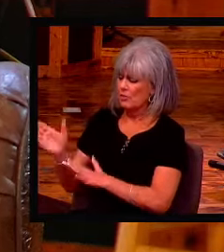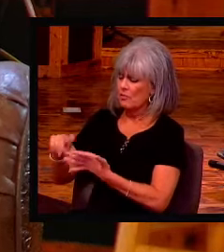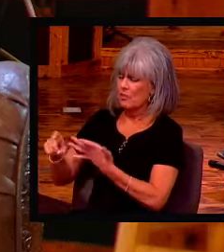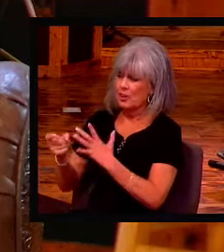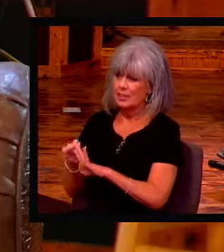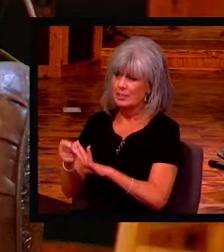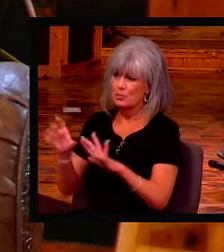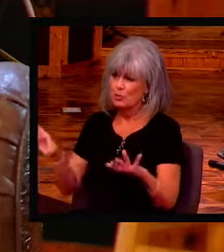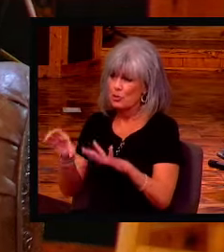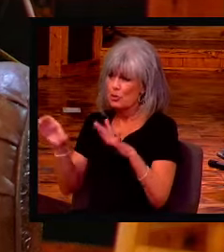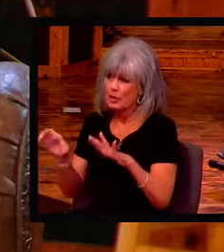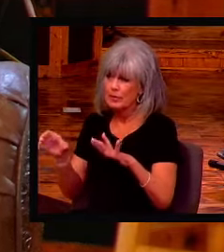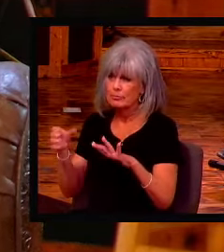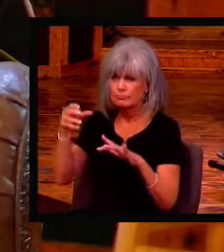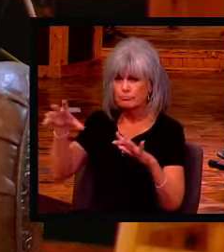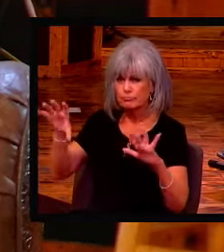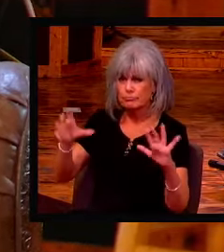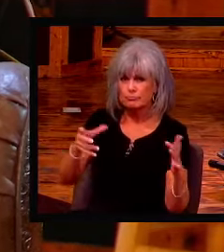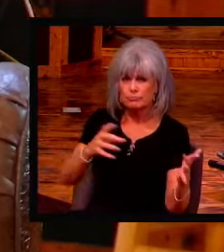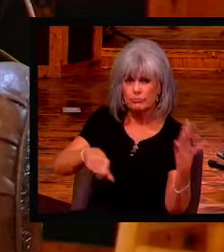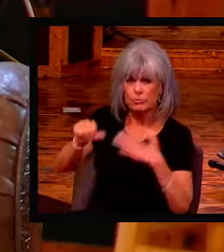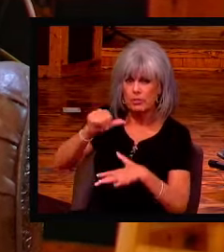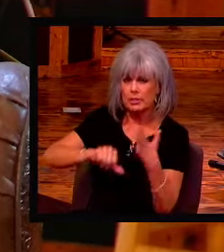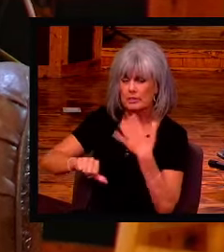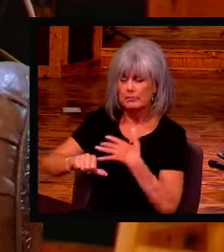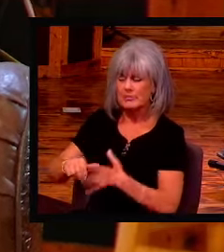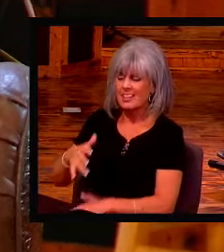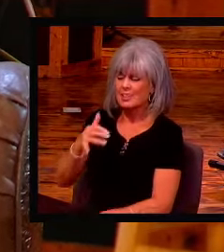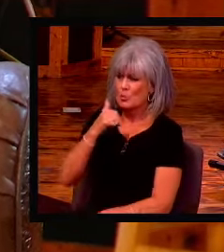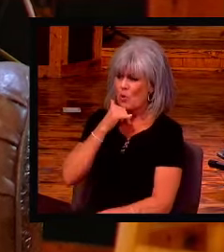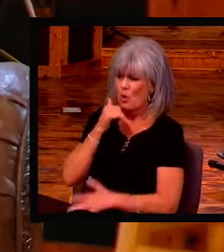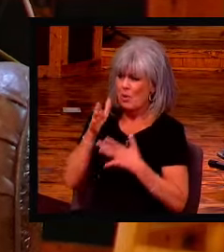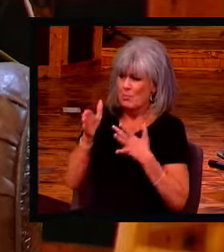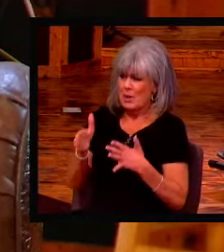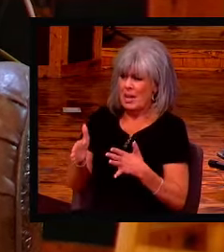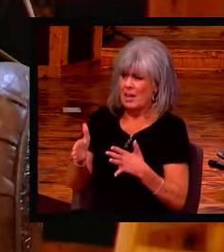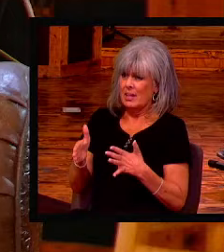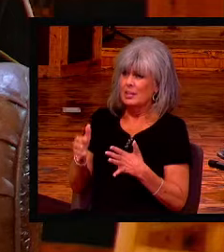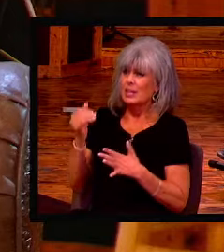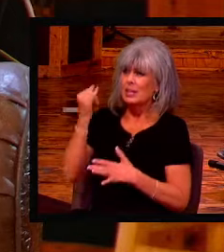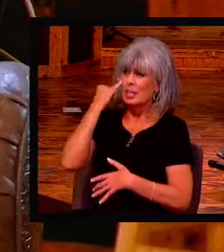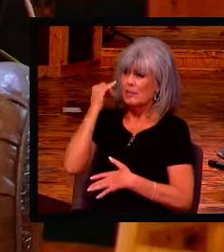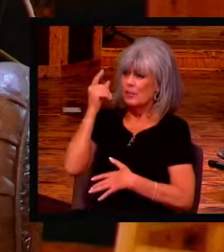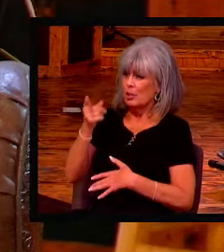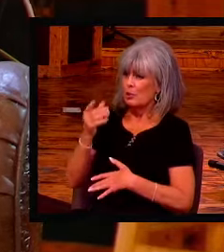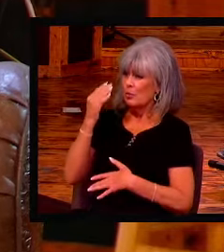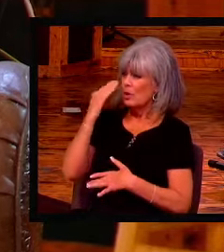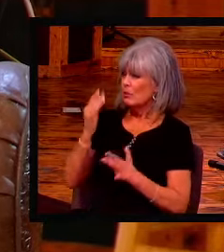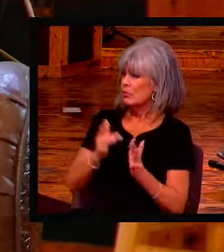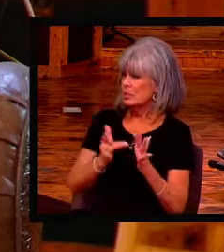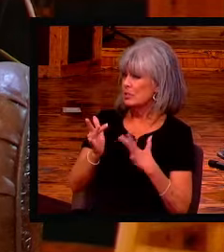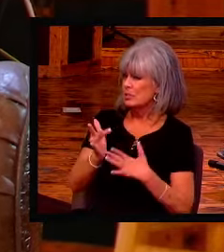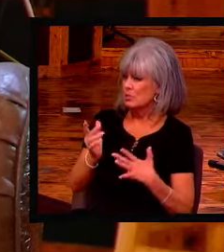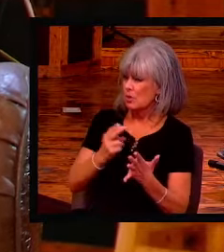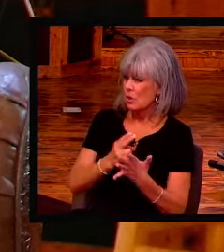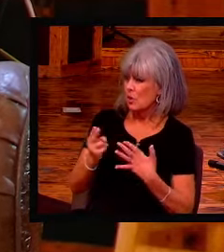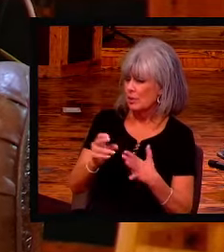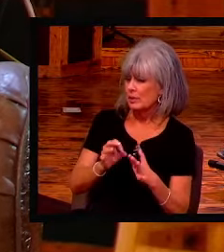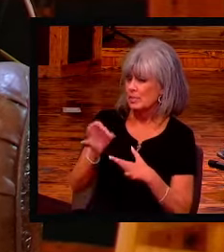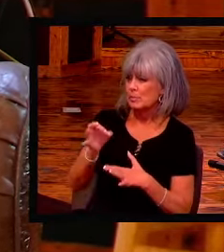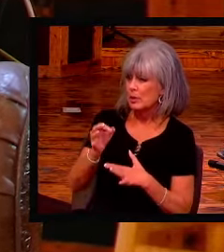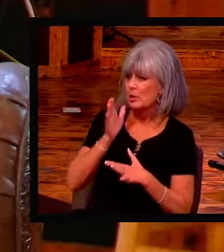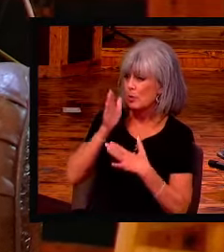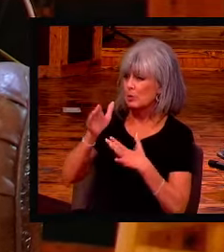is doing it, you're going down the wrong path. And if you know Jesus, the Holy Spirit's going to let